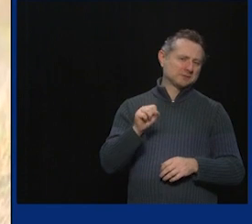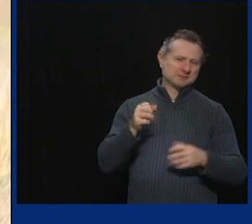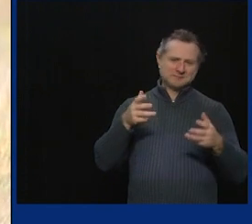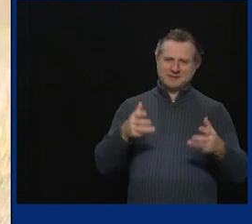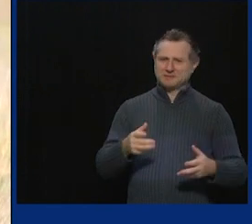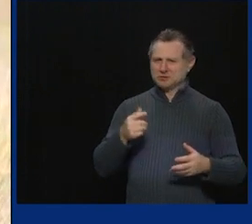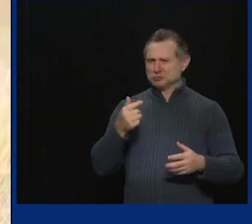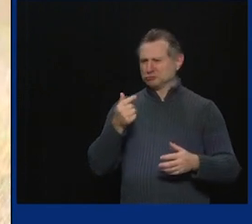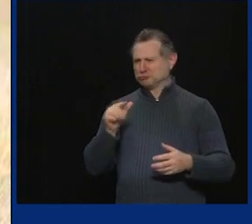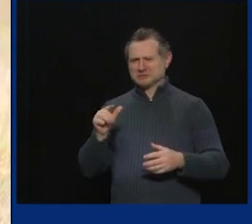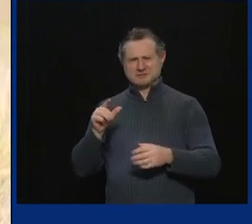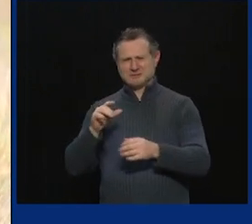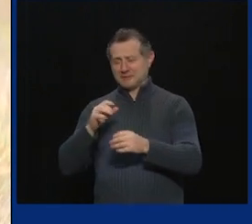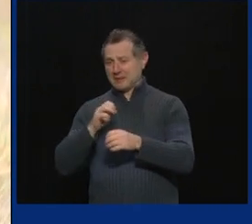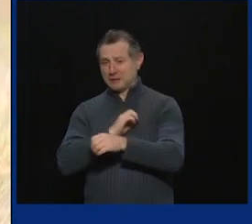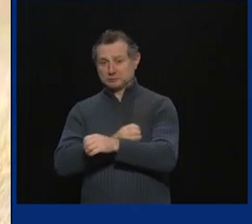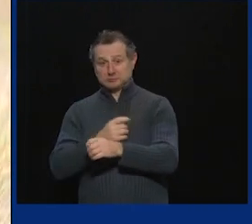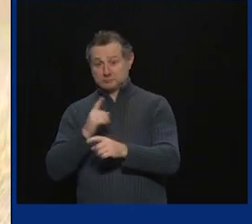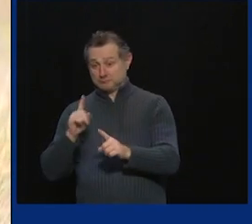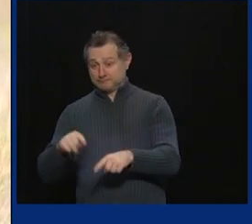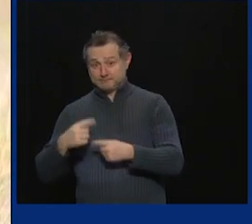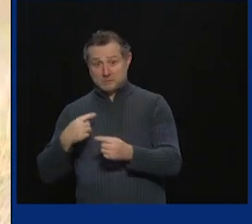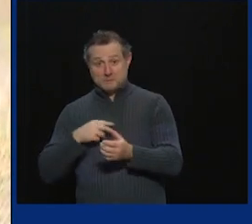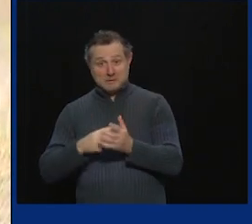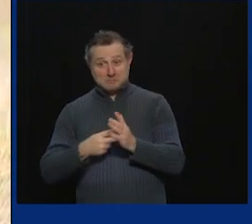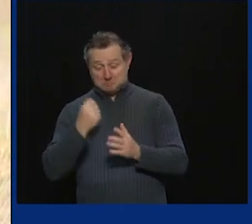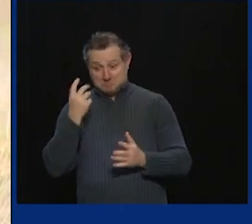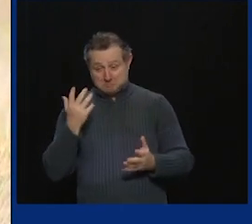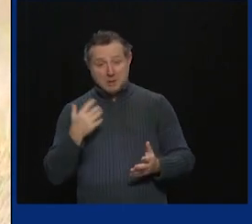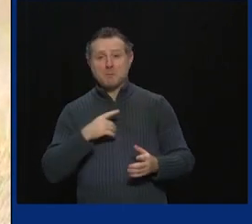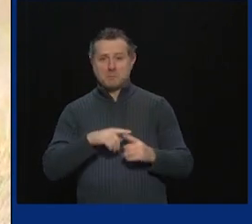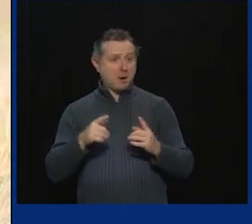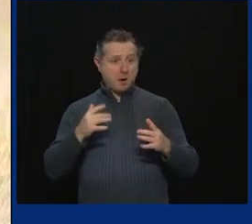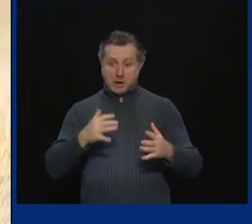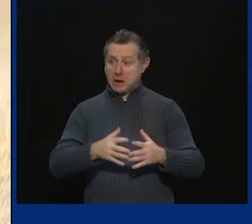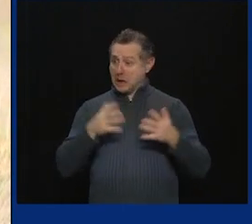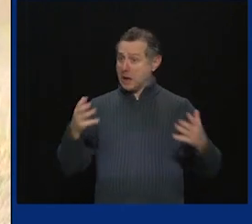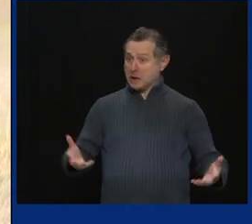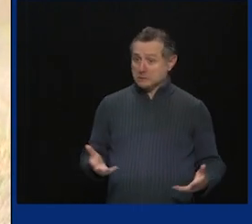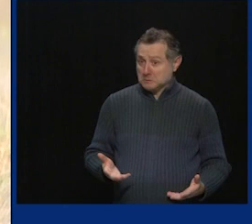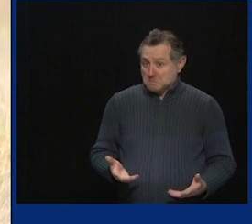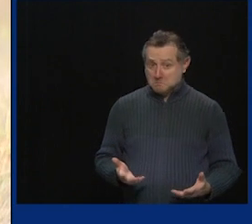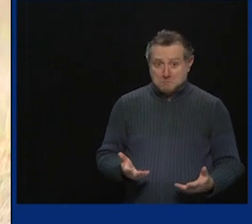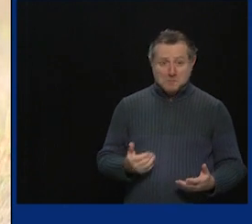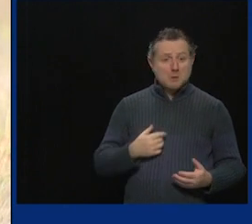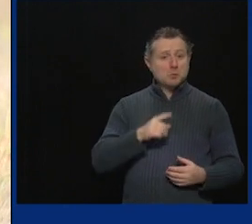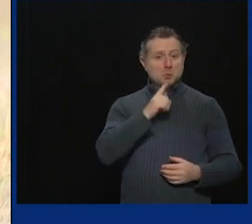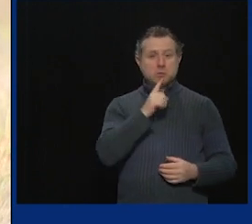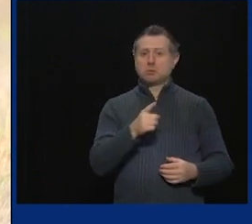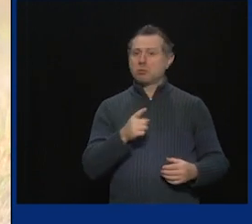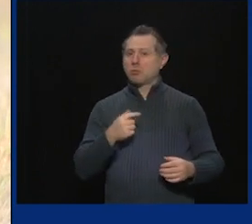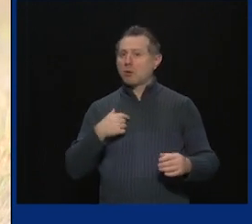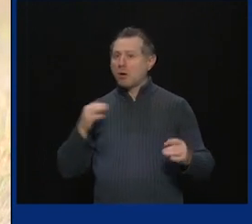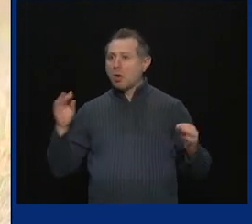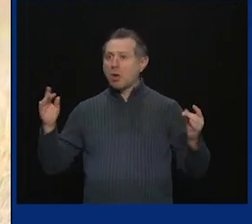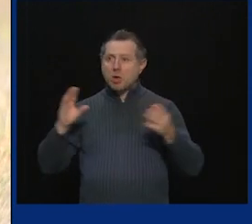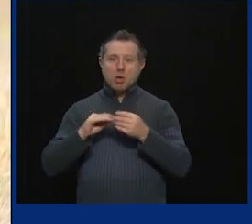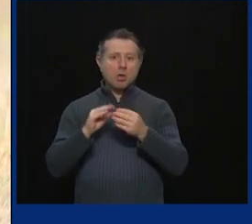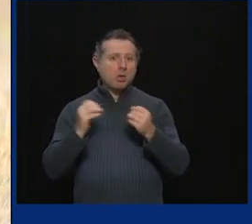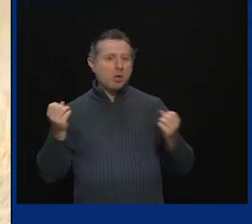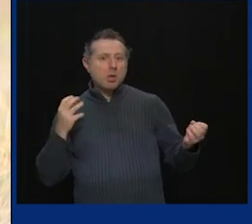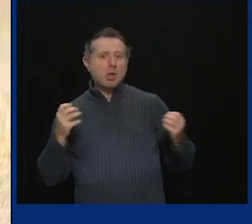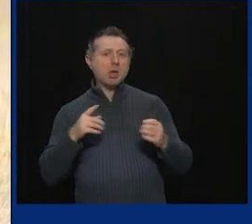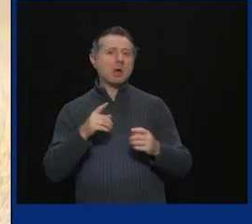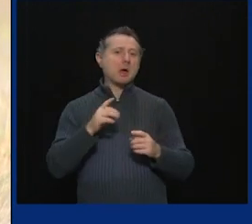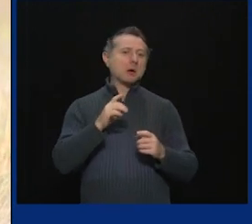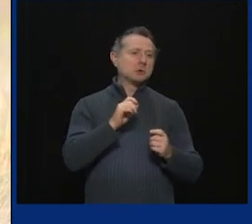green hydrogen is a buzzword that's out there now as we consider all the approach to our fight against climate change. This is